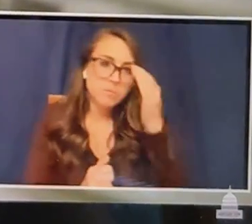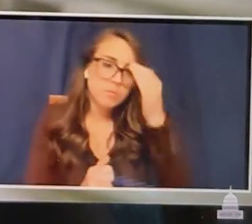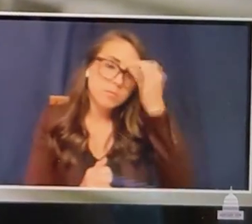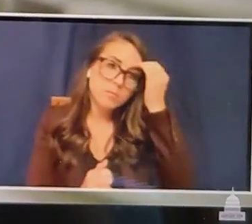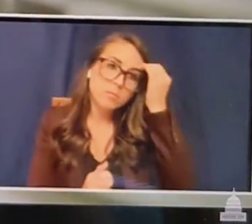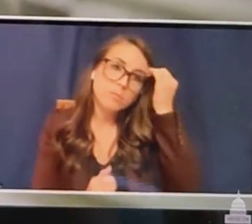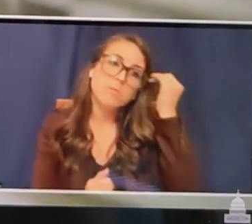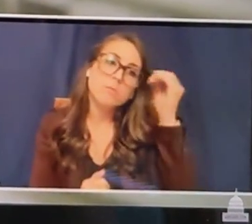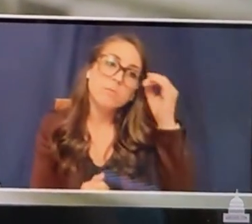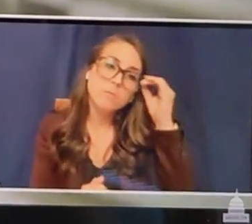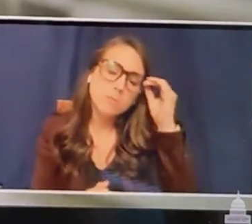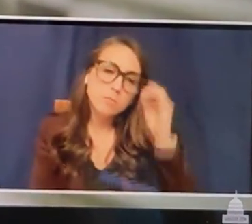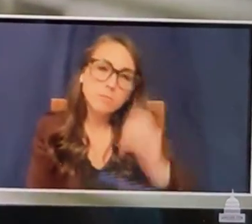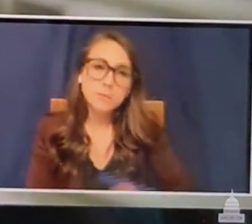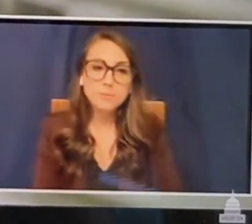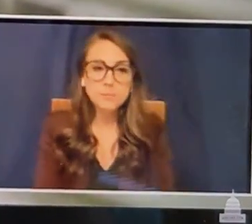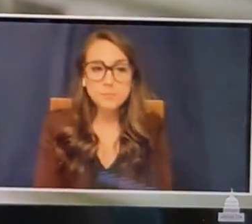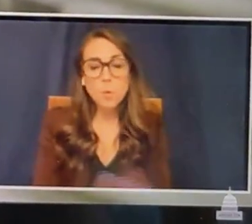When you're ready, sir.